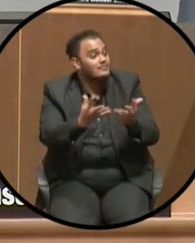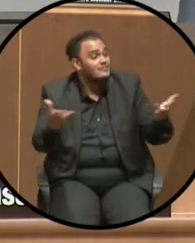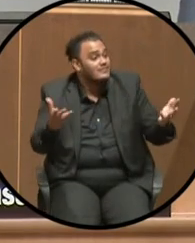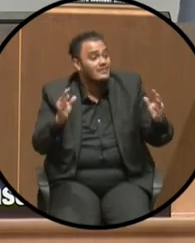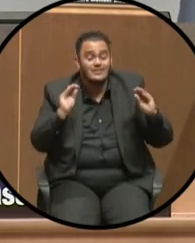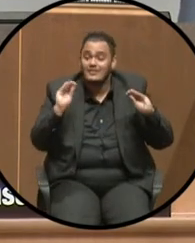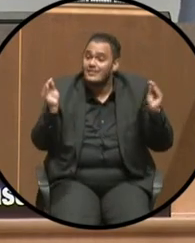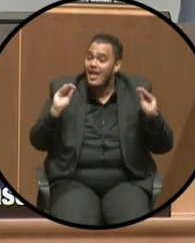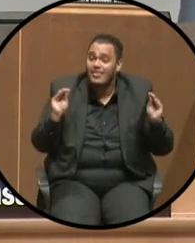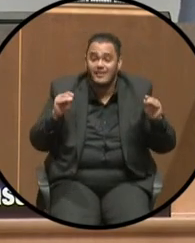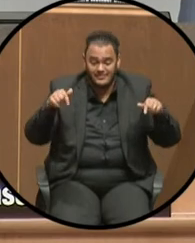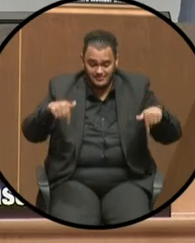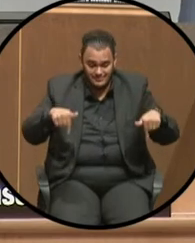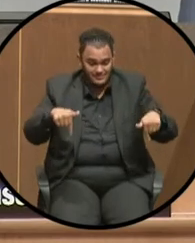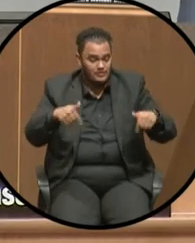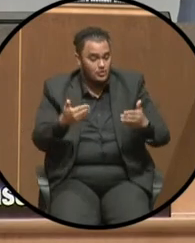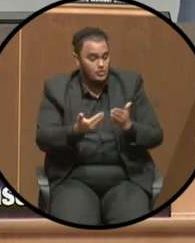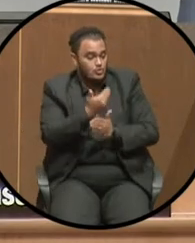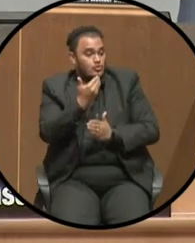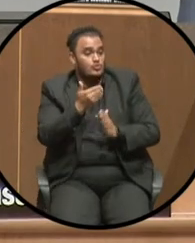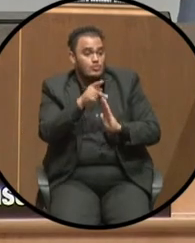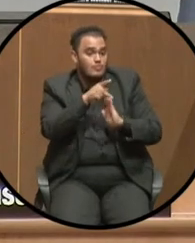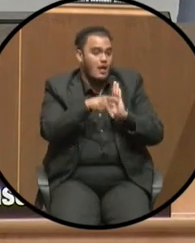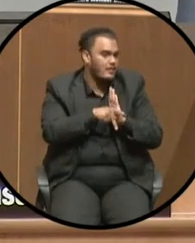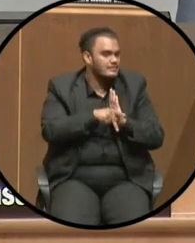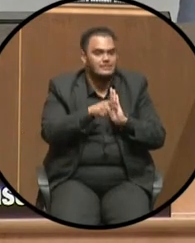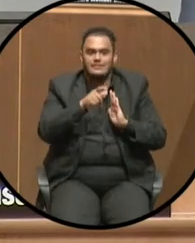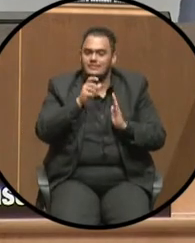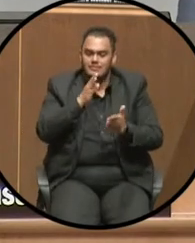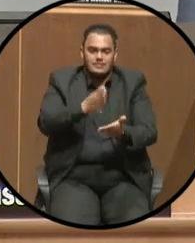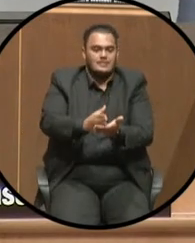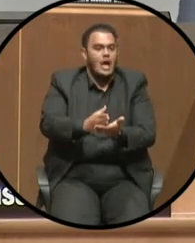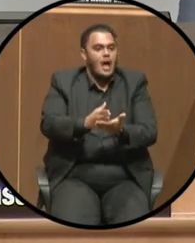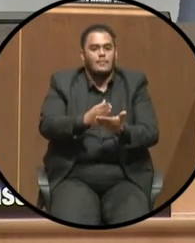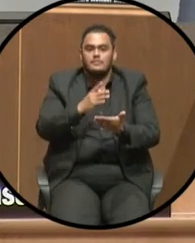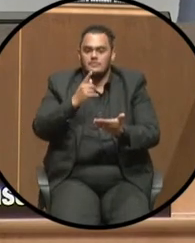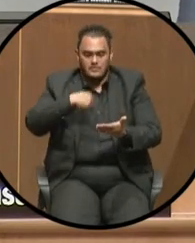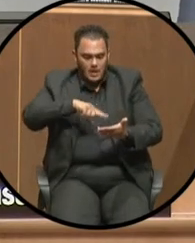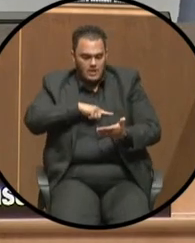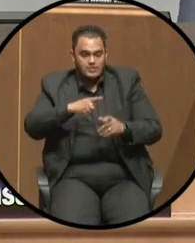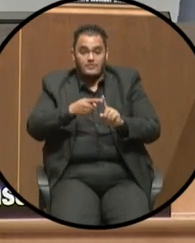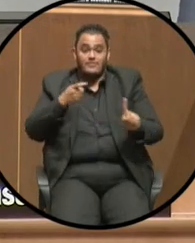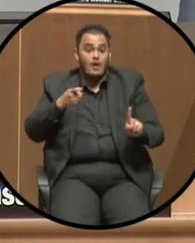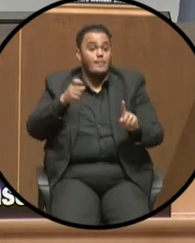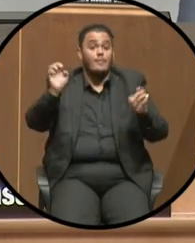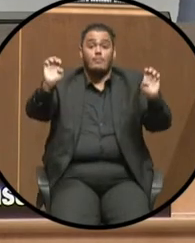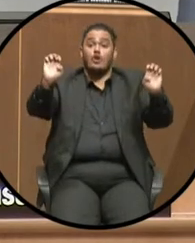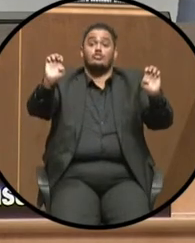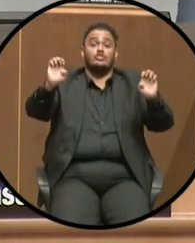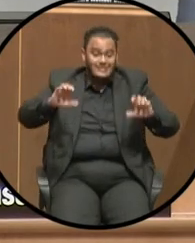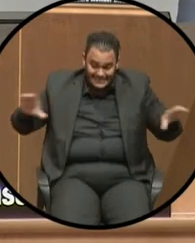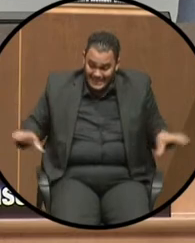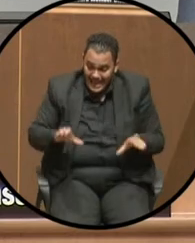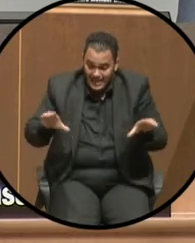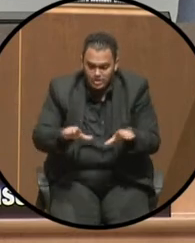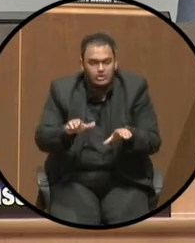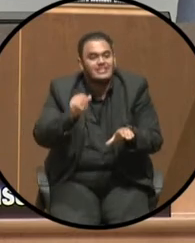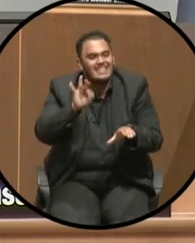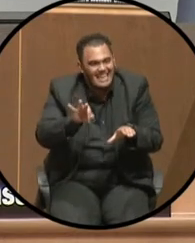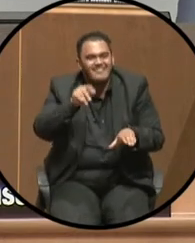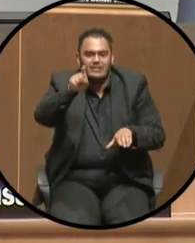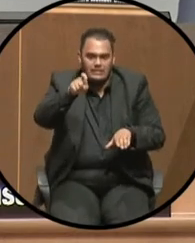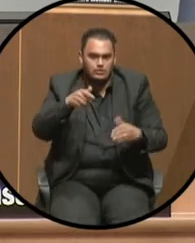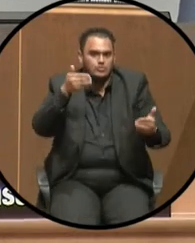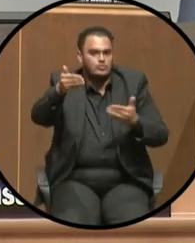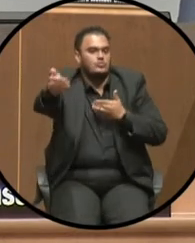policy prohibits the school board from taking any emergency action should they have a need to in the future. Additionally,